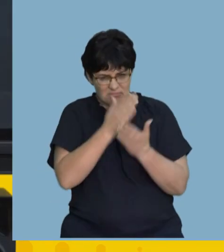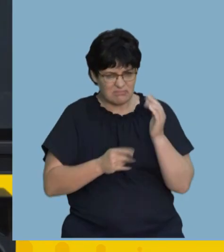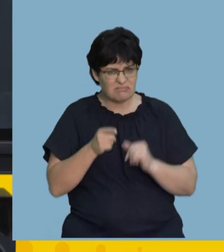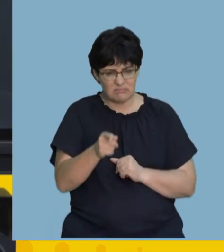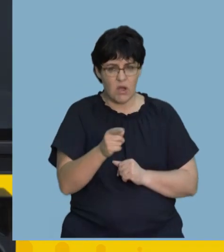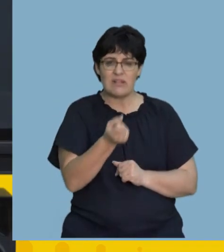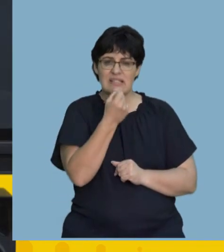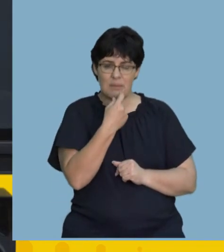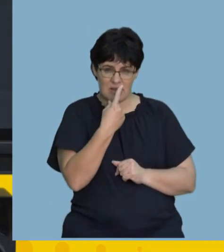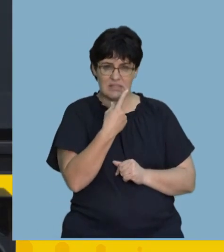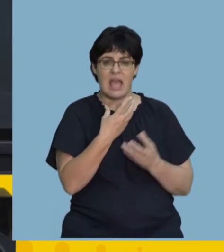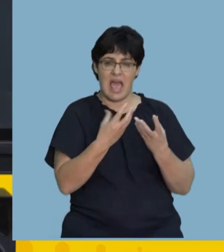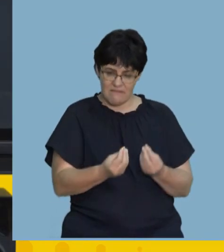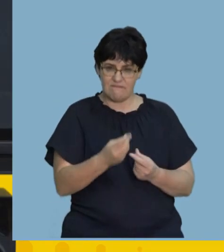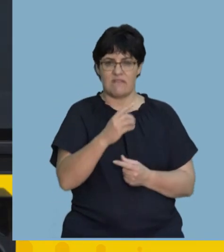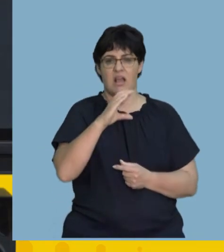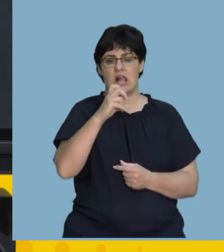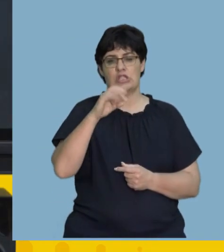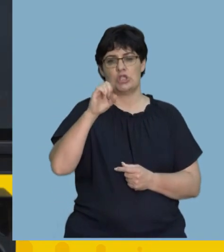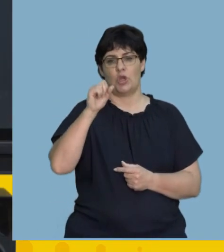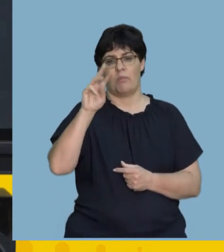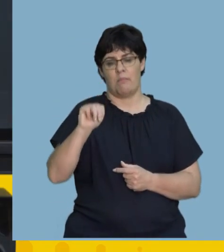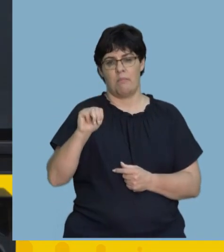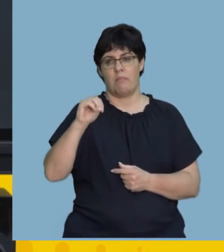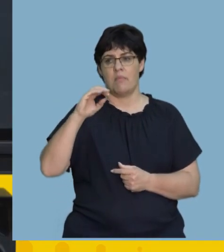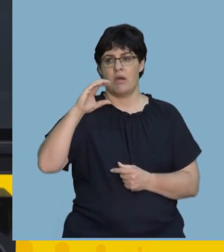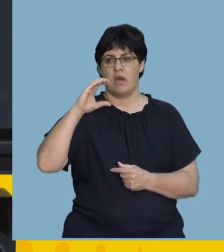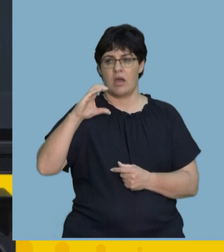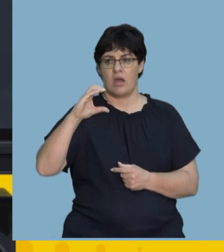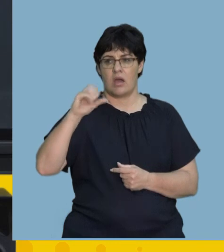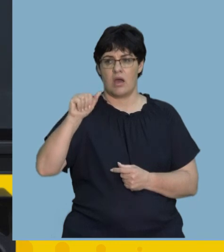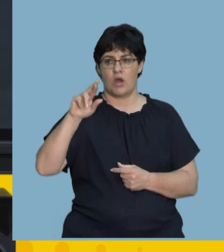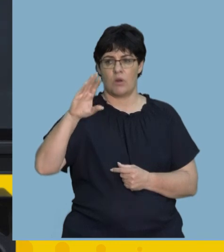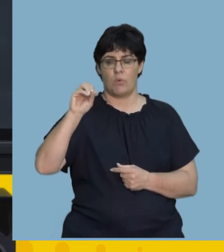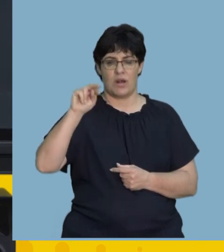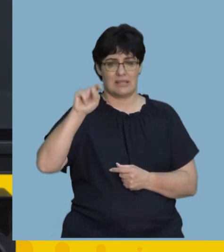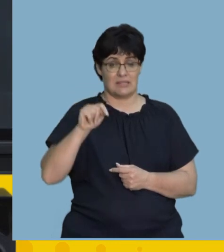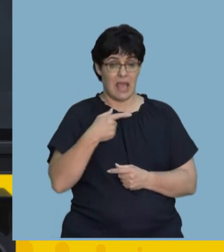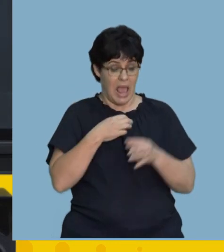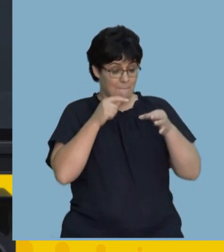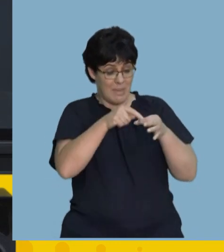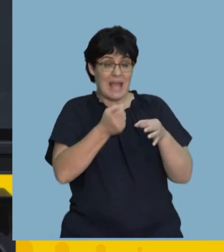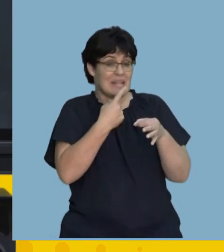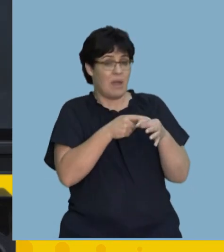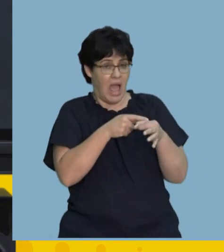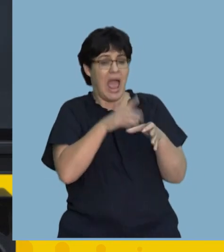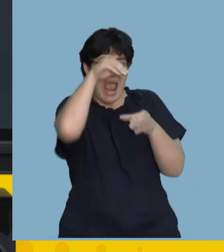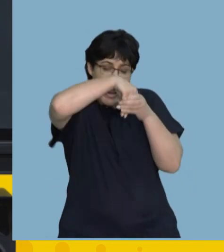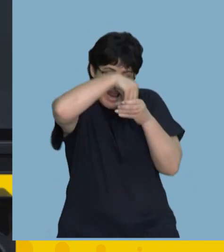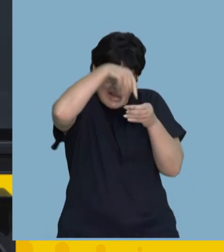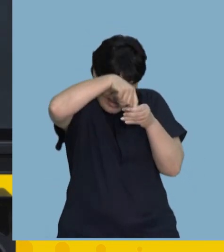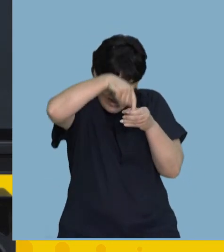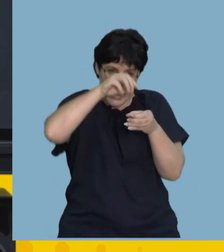tablet is actually calcium carbonate, okay? So the antacid is not calcium carbonate. It contains calcium